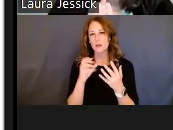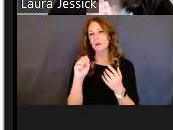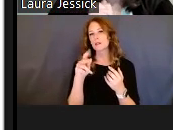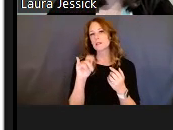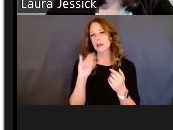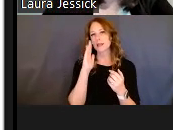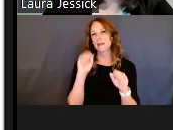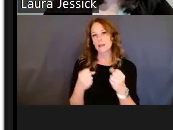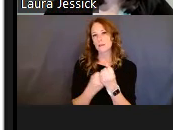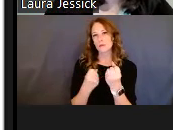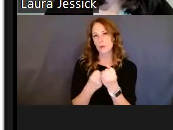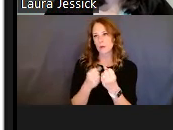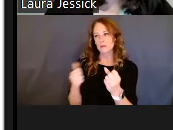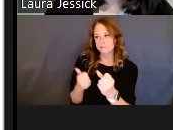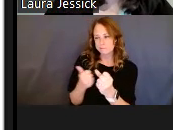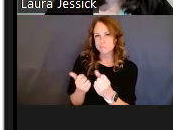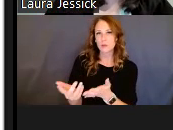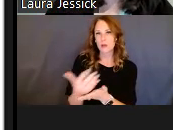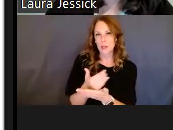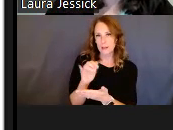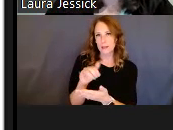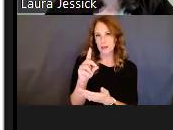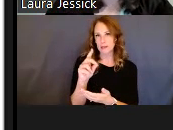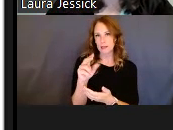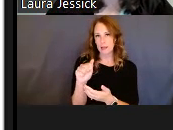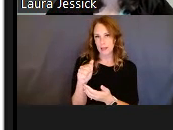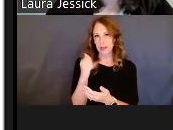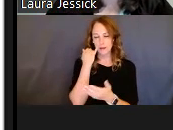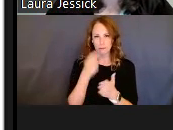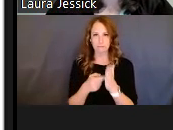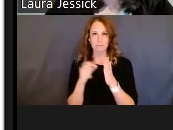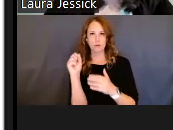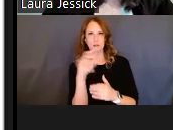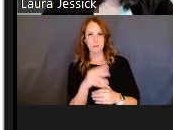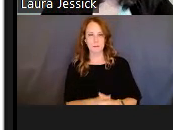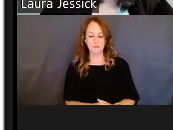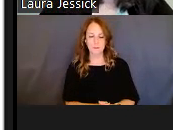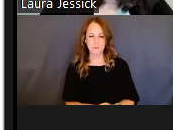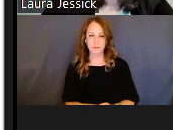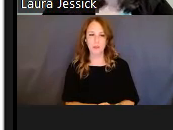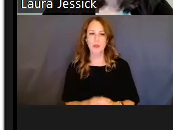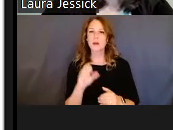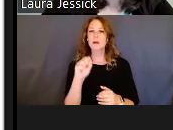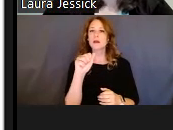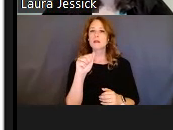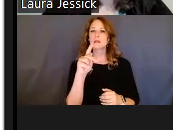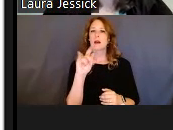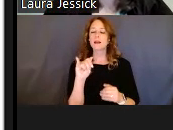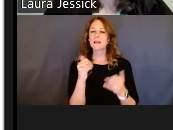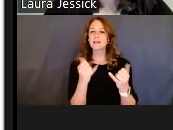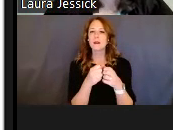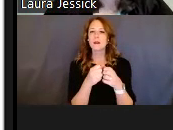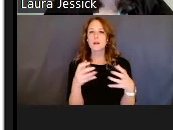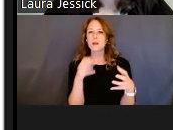of that DNA from individuals that were supposed to have it submitted, and things like that. SAKI has also expanded beyond just